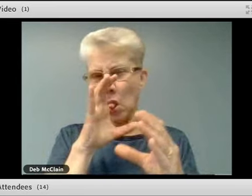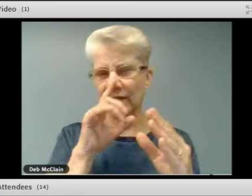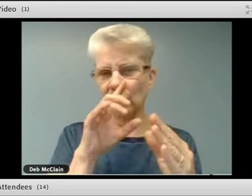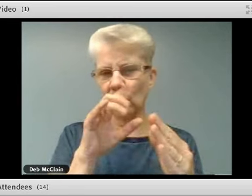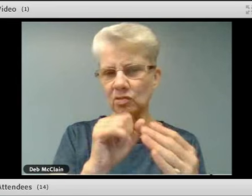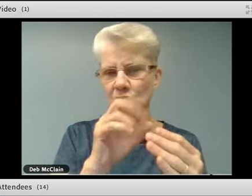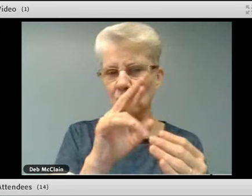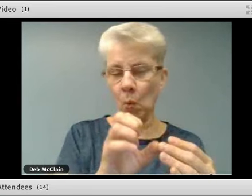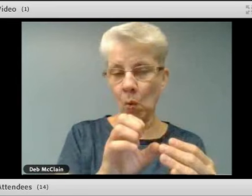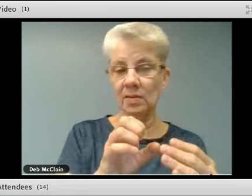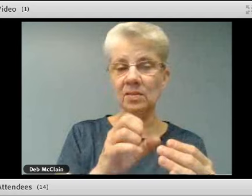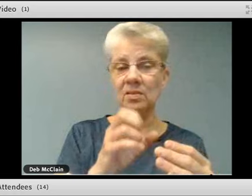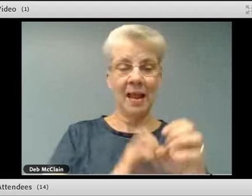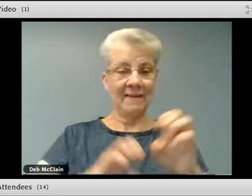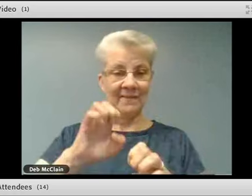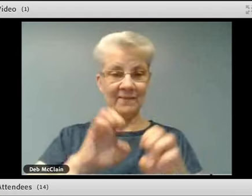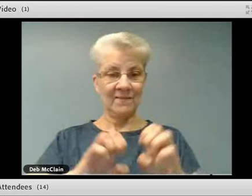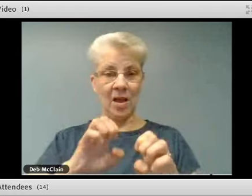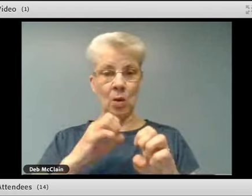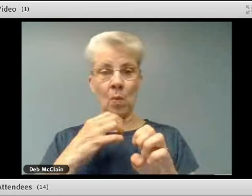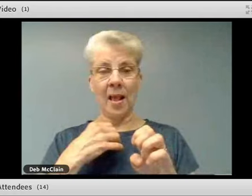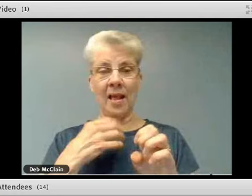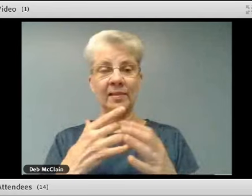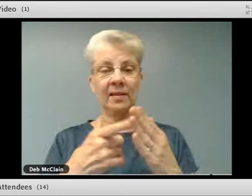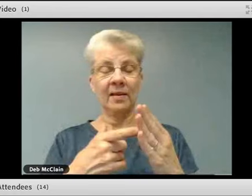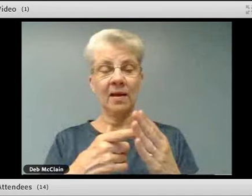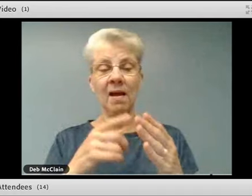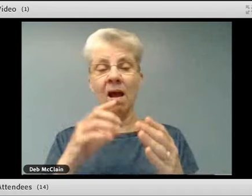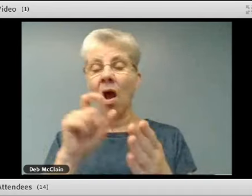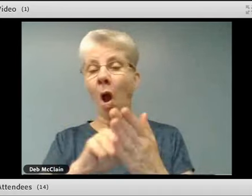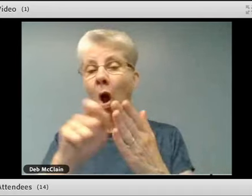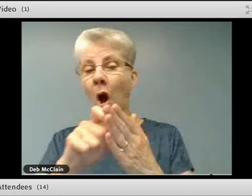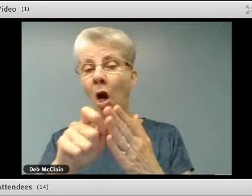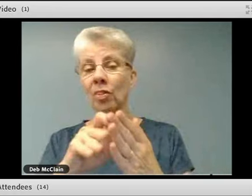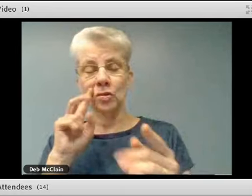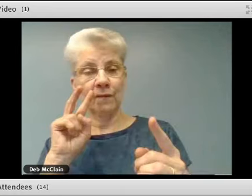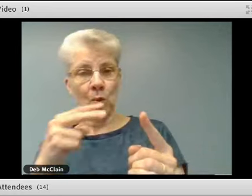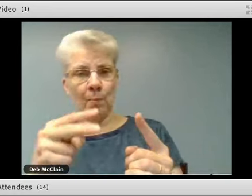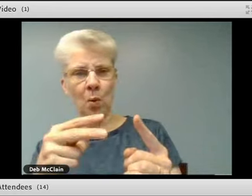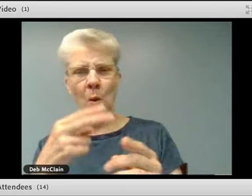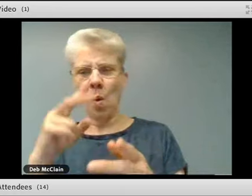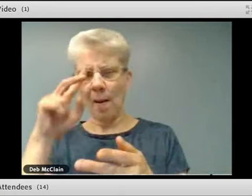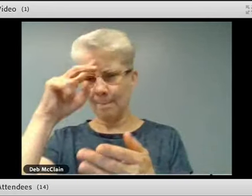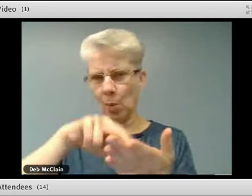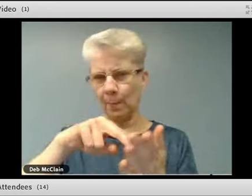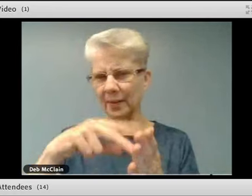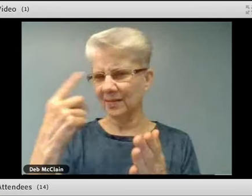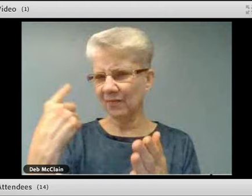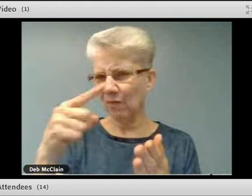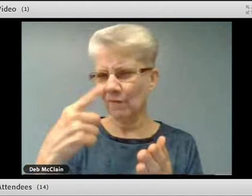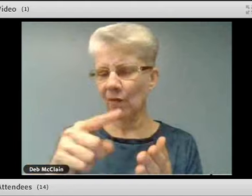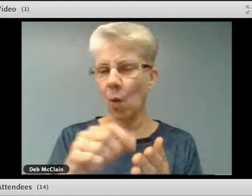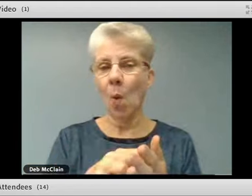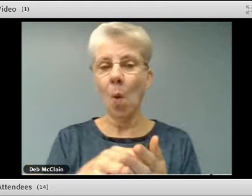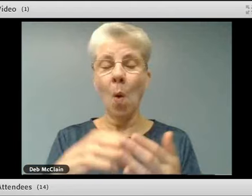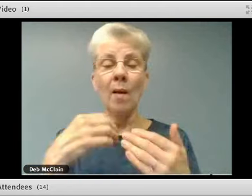to evaluate the author's point of view, the author's purpose, the historical context of the